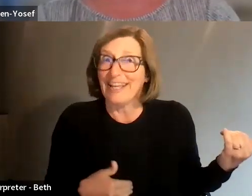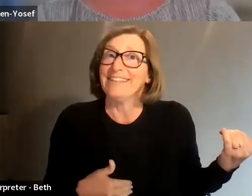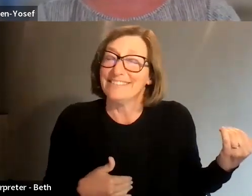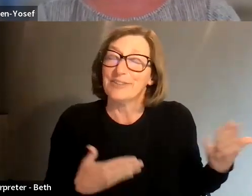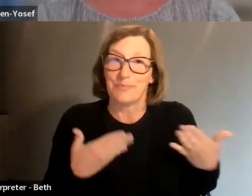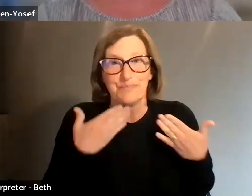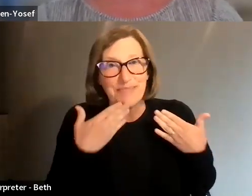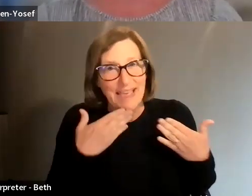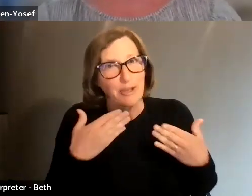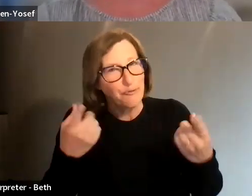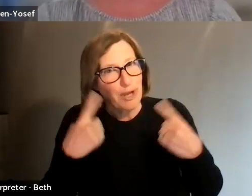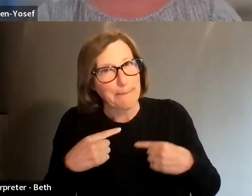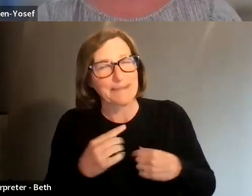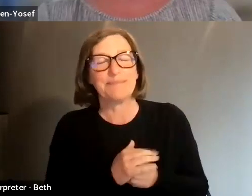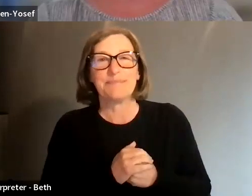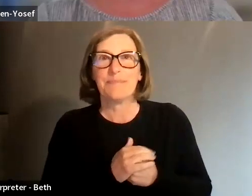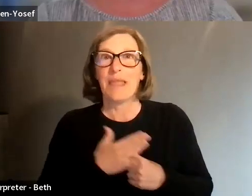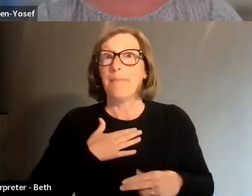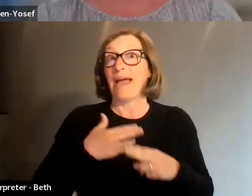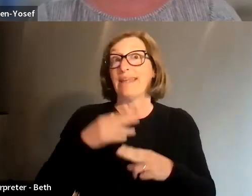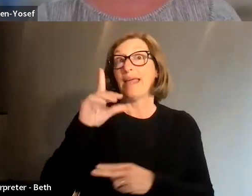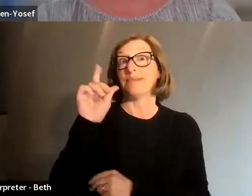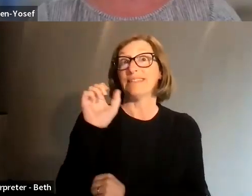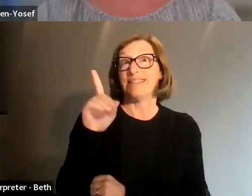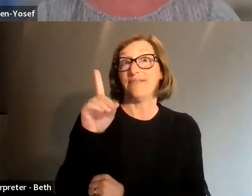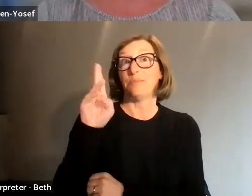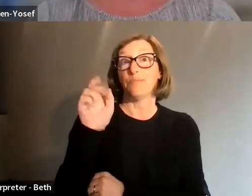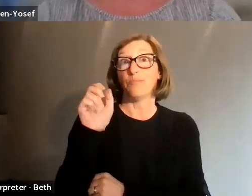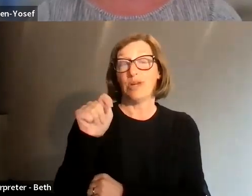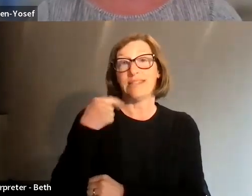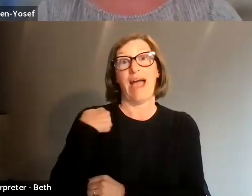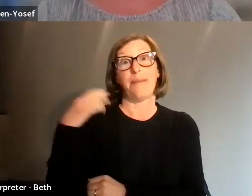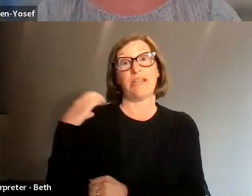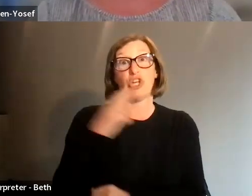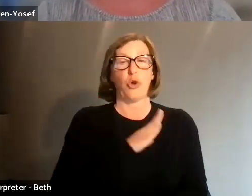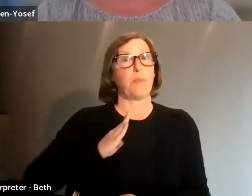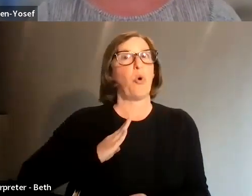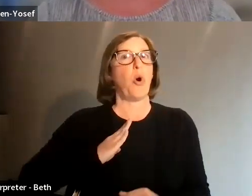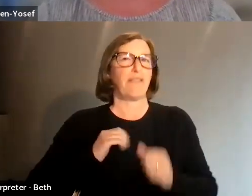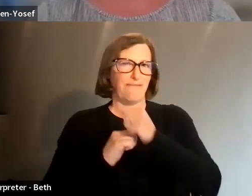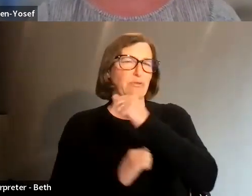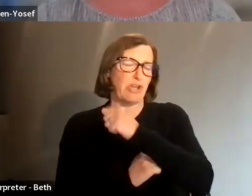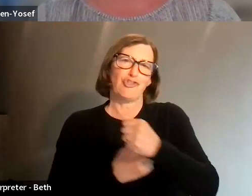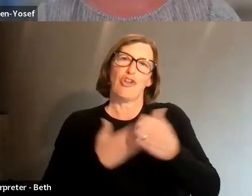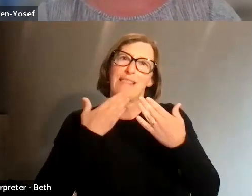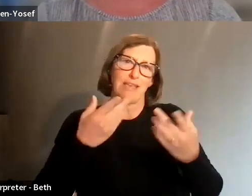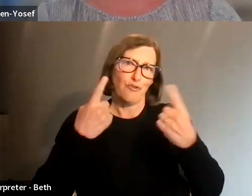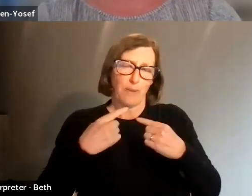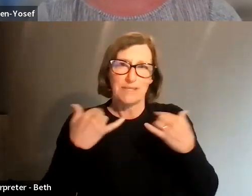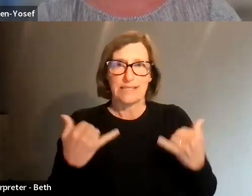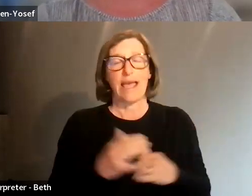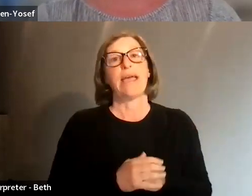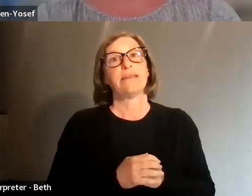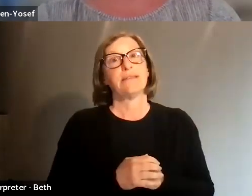taking the time to join us. I'm David Brent. I'm the chairman of the board of the foundation. I'm so happy to be here with you today. Like many of you,